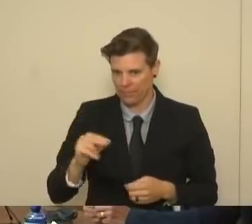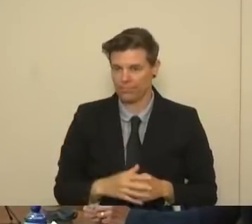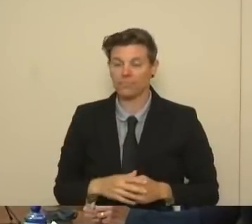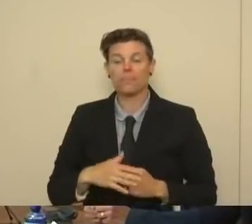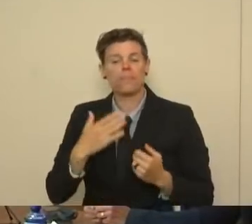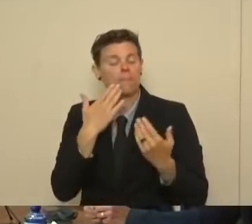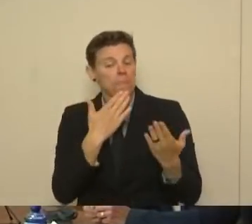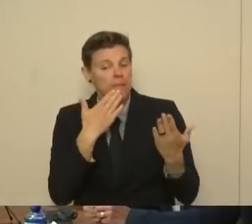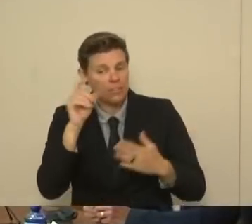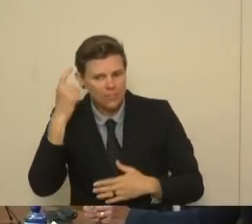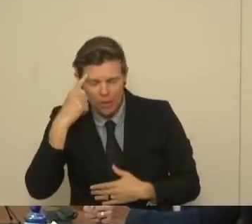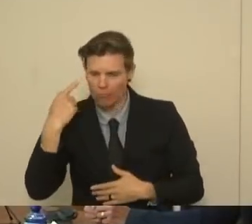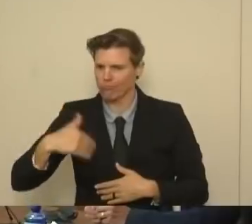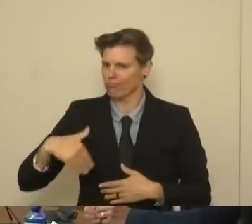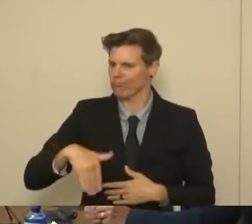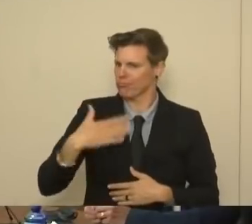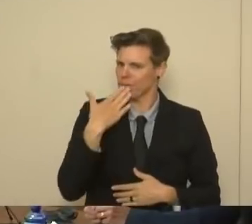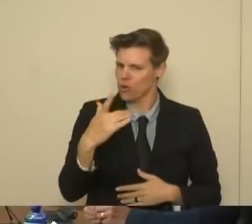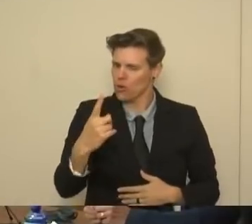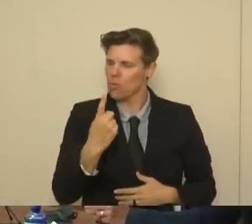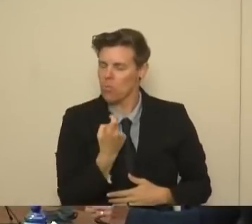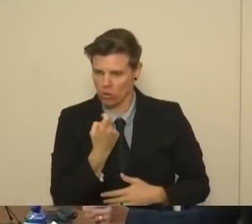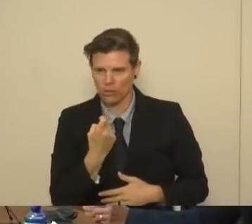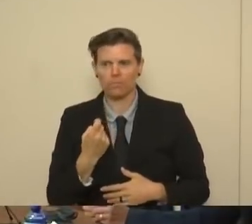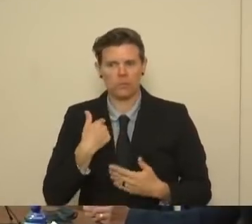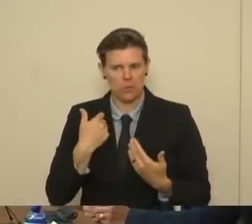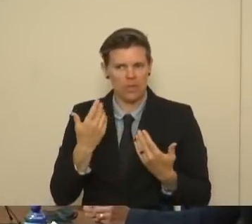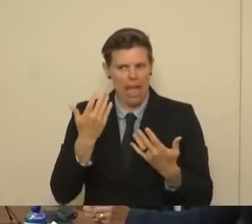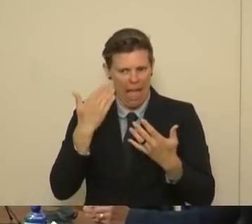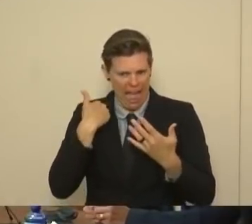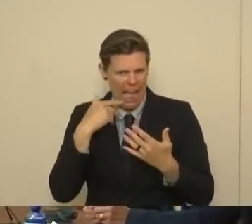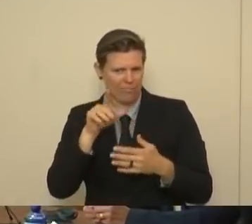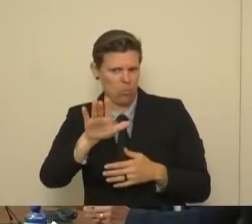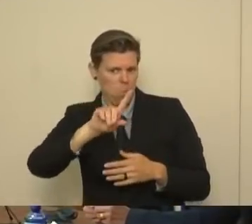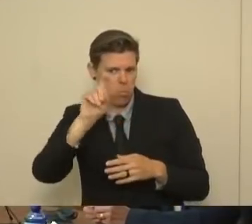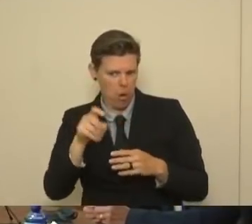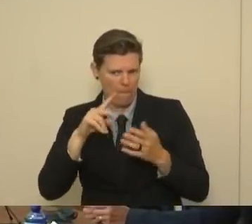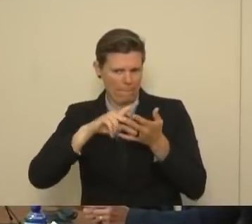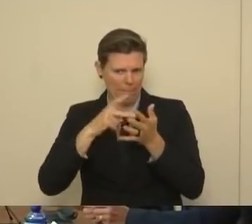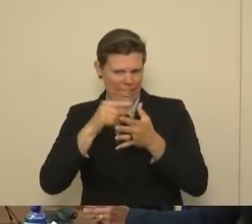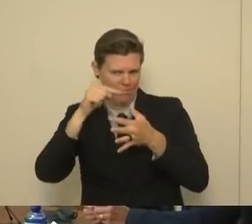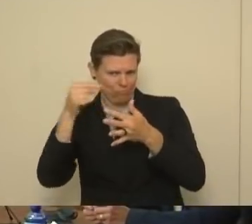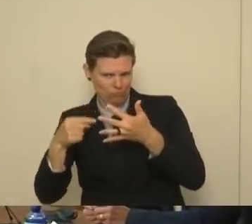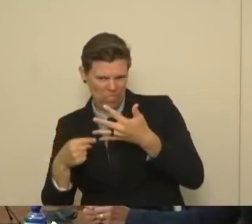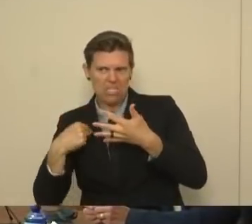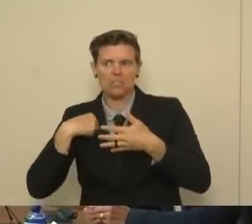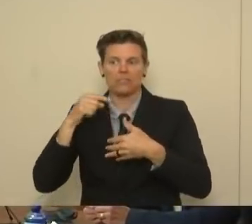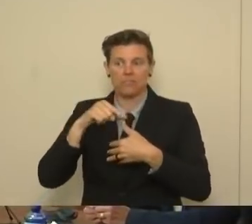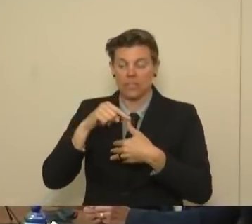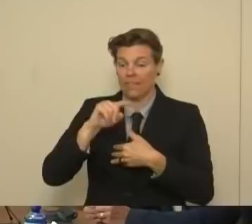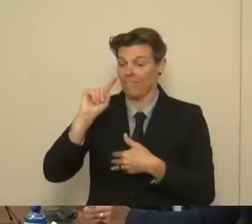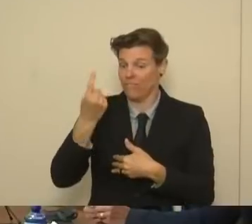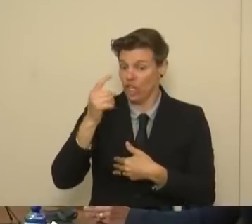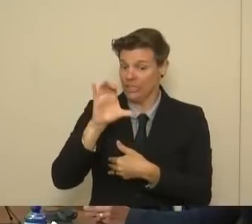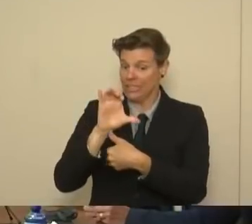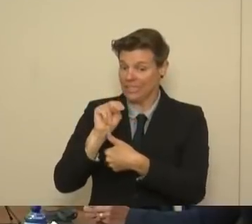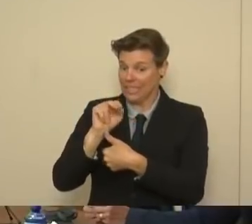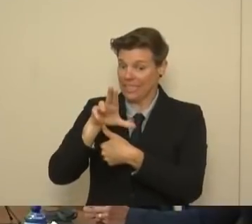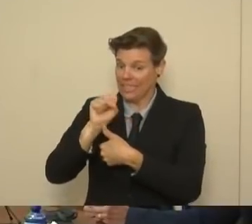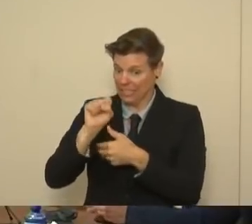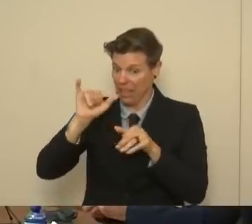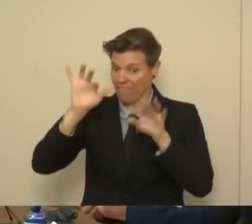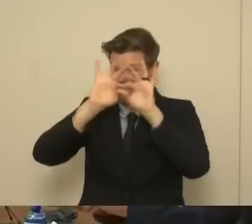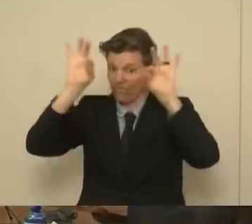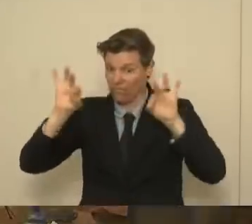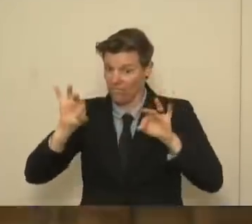first part of the question, does the U.S. Census Bureau have enough census workers in New Mexico